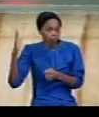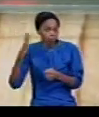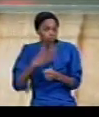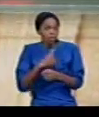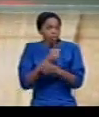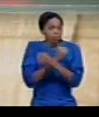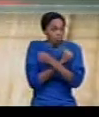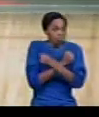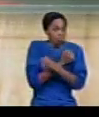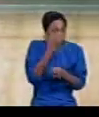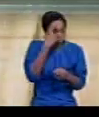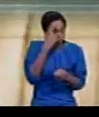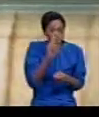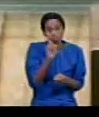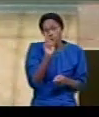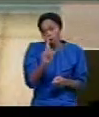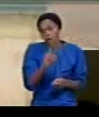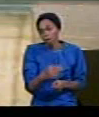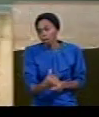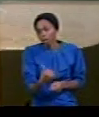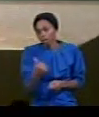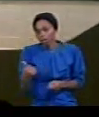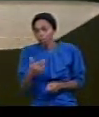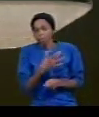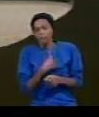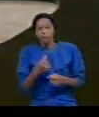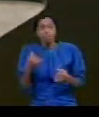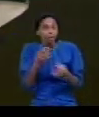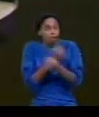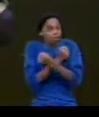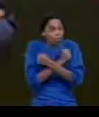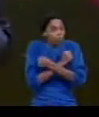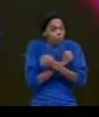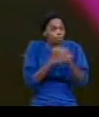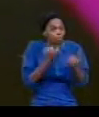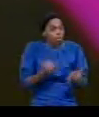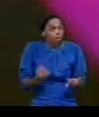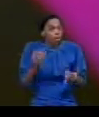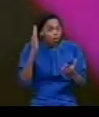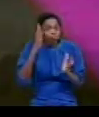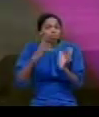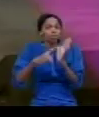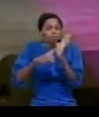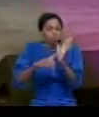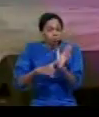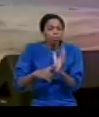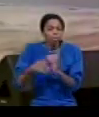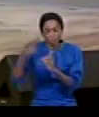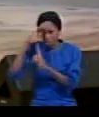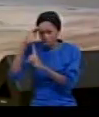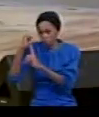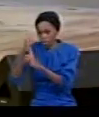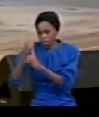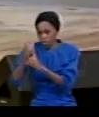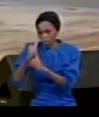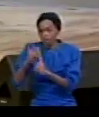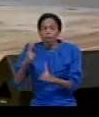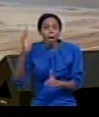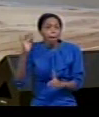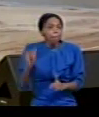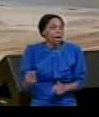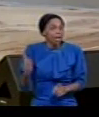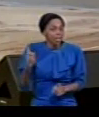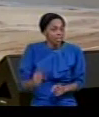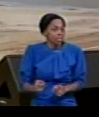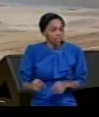for one another. And the love now will reveal itself by the actions we have. Look at